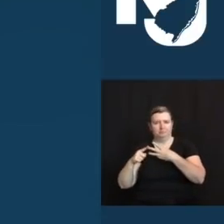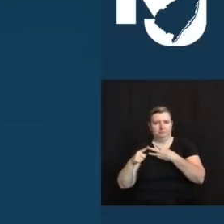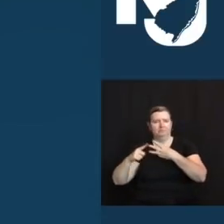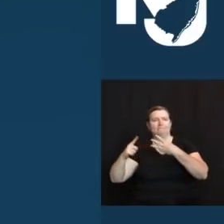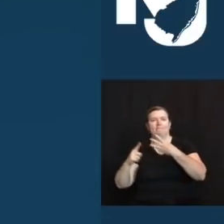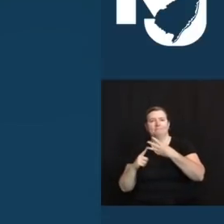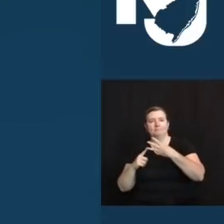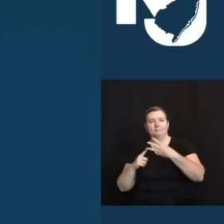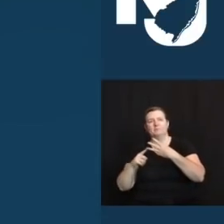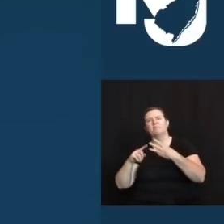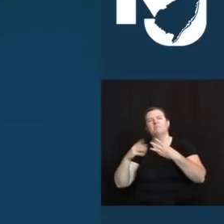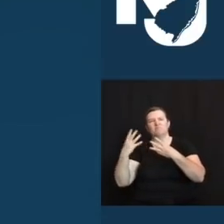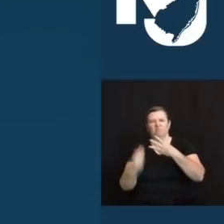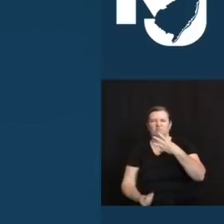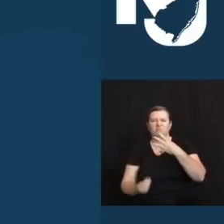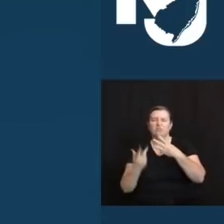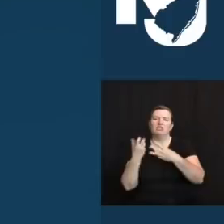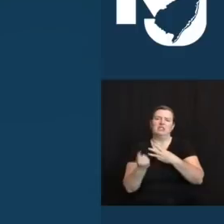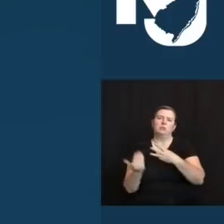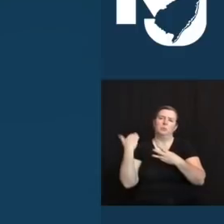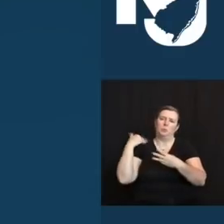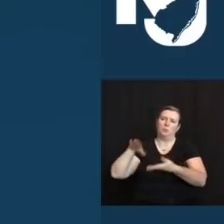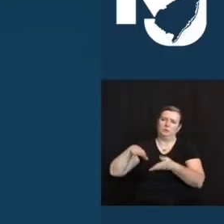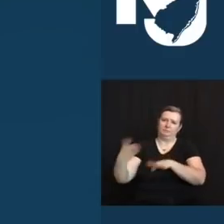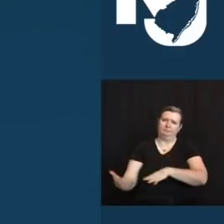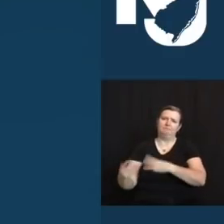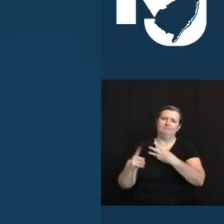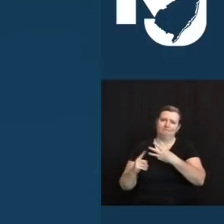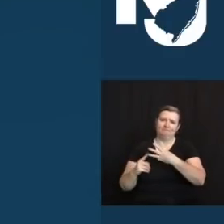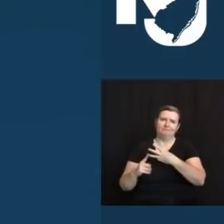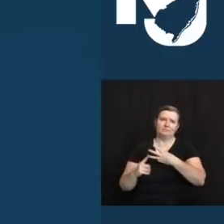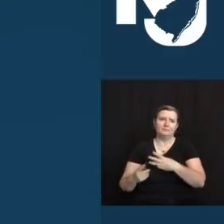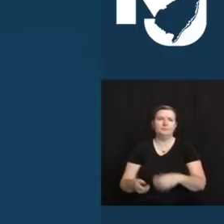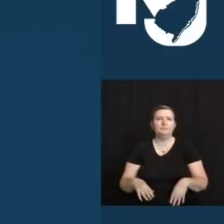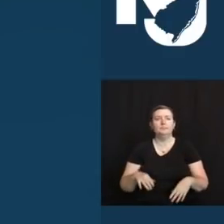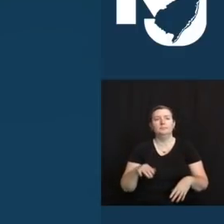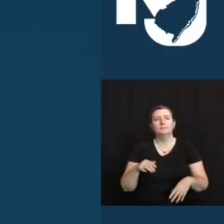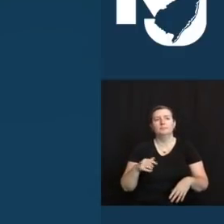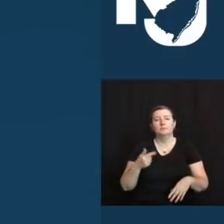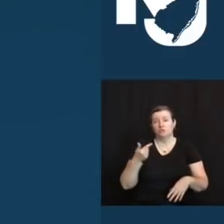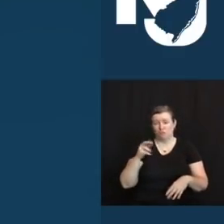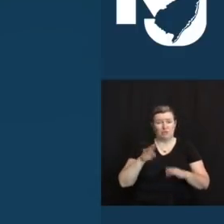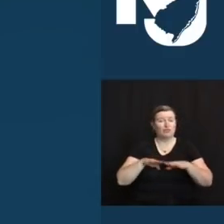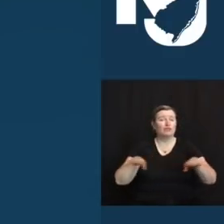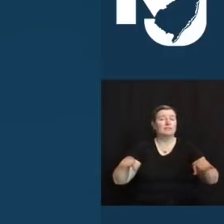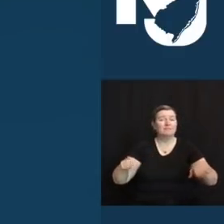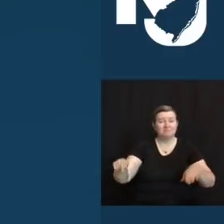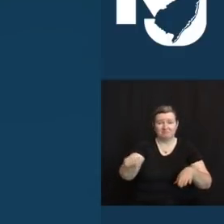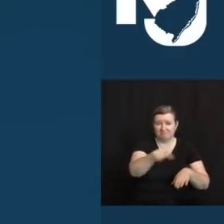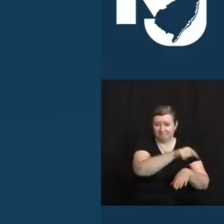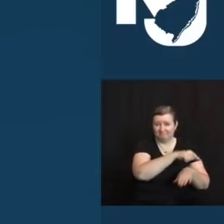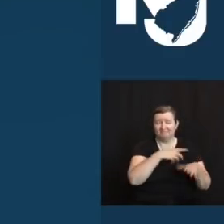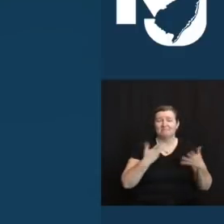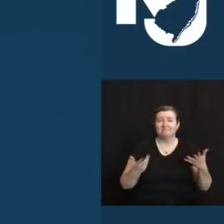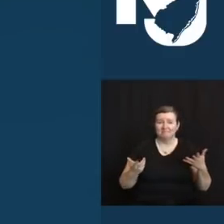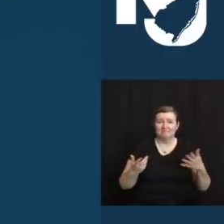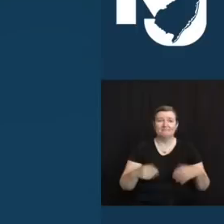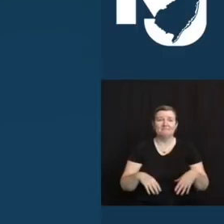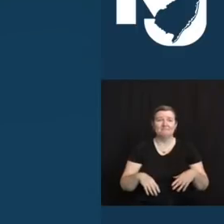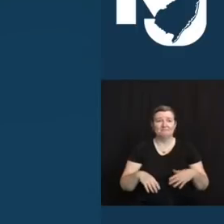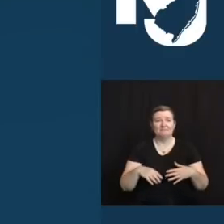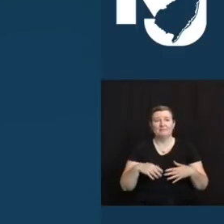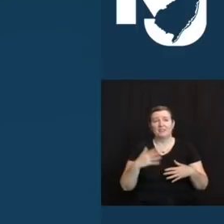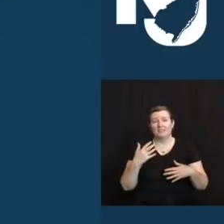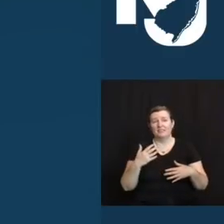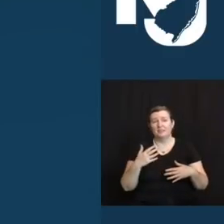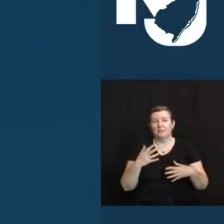passed 2 years ago. Jaime also leaves behind his grandchildren, Matthew, Nicole, Maximo, and Sebastian, and